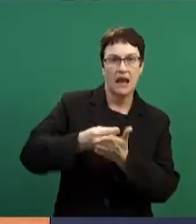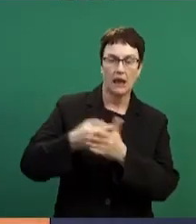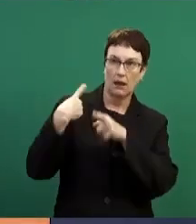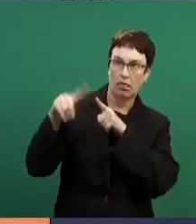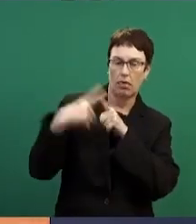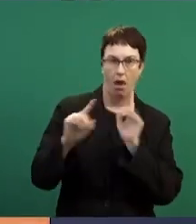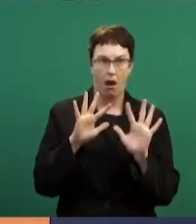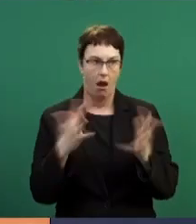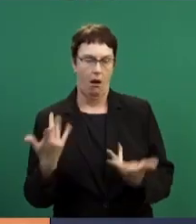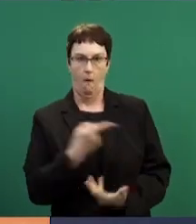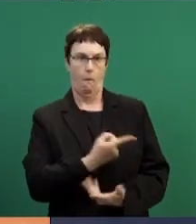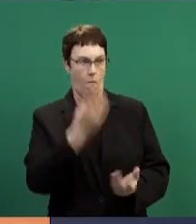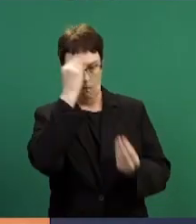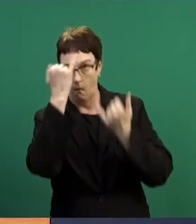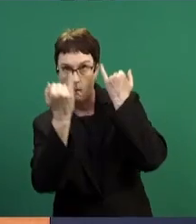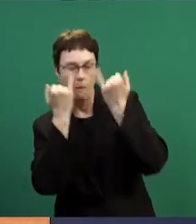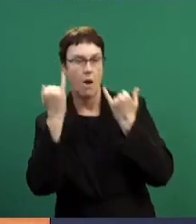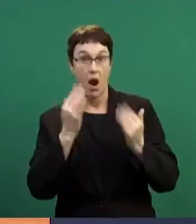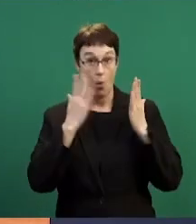pay for imports?